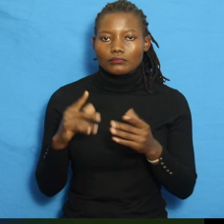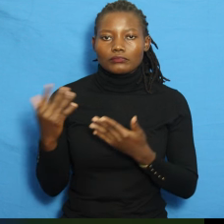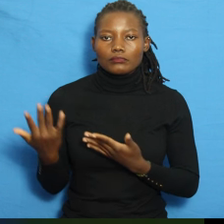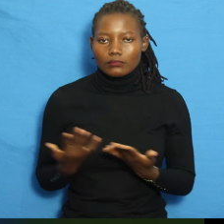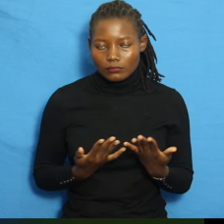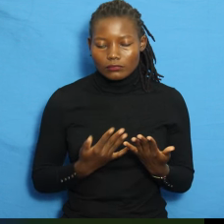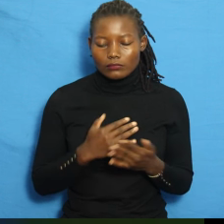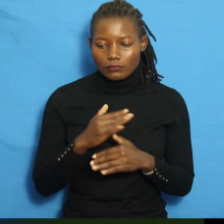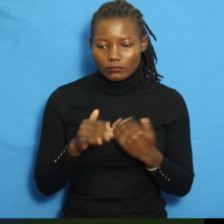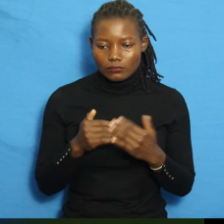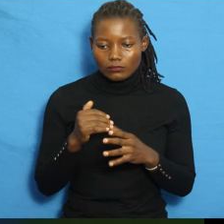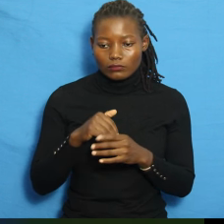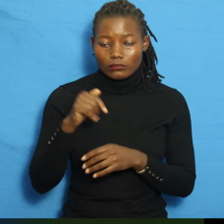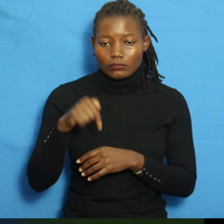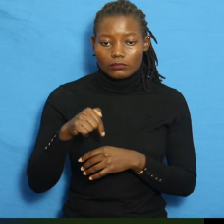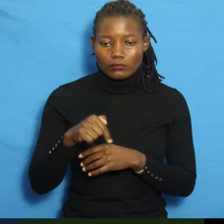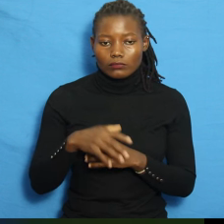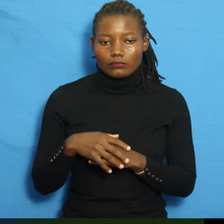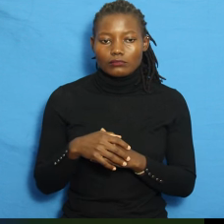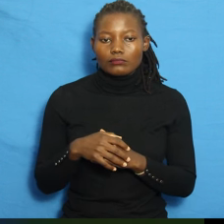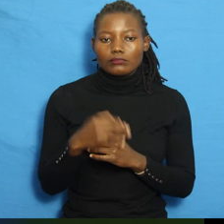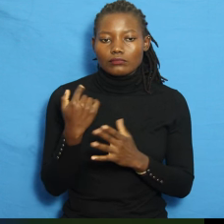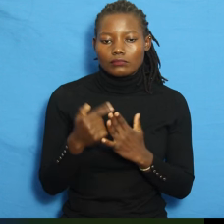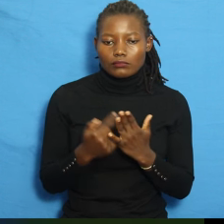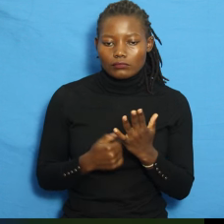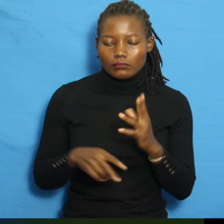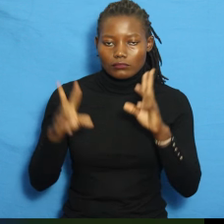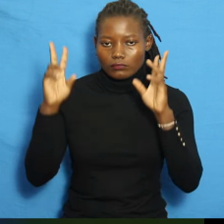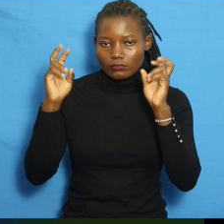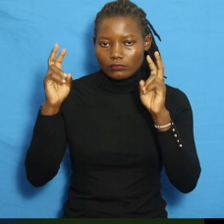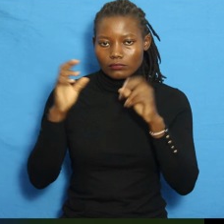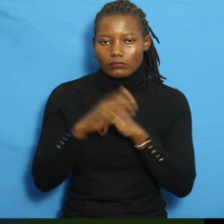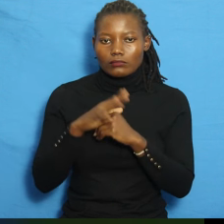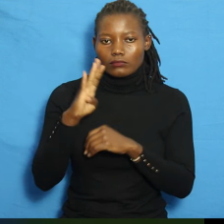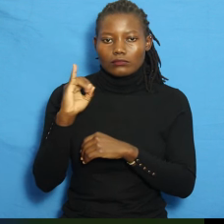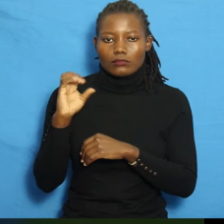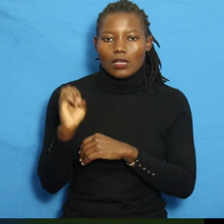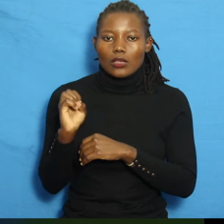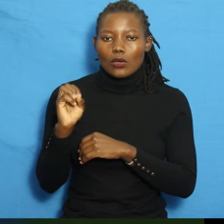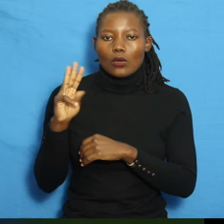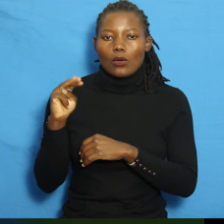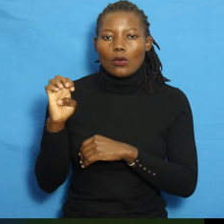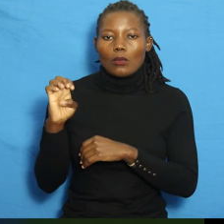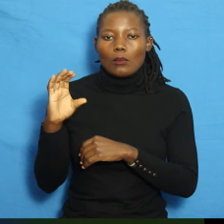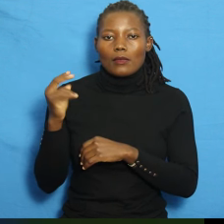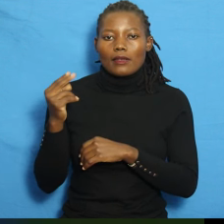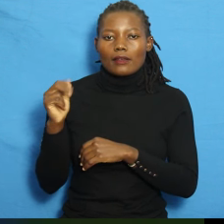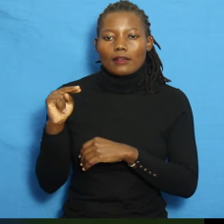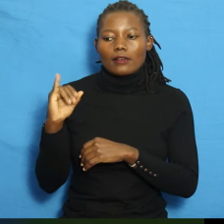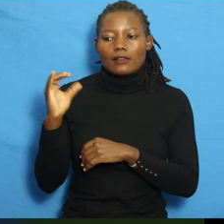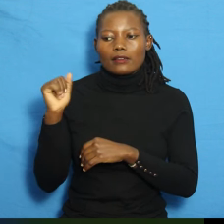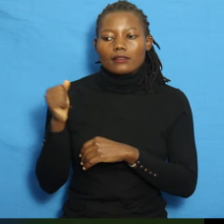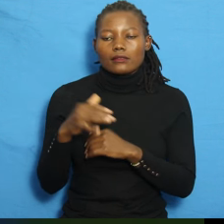you to our today's lesson. The topic is biomechanics. Our presenter, as you can see from the screen, is